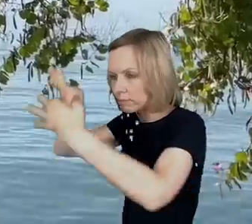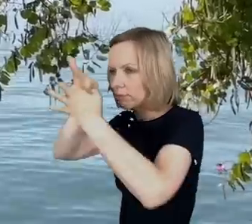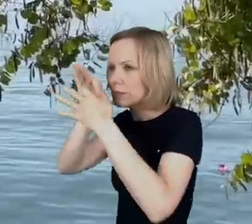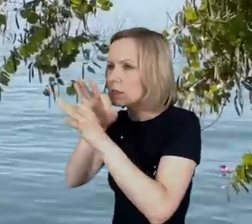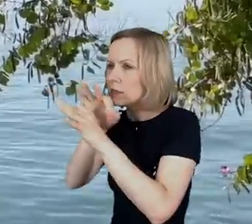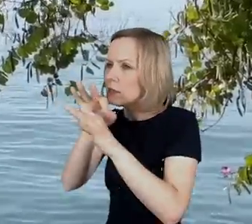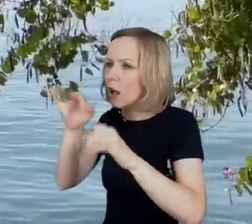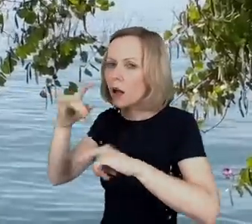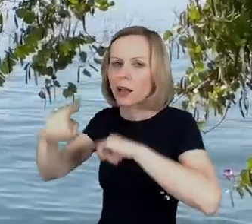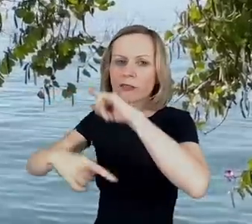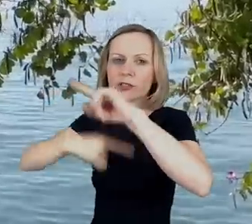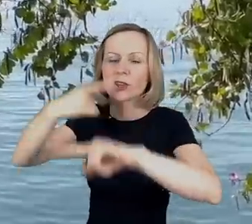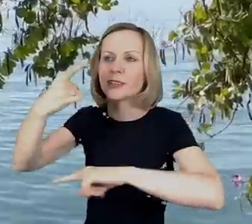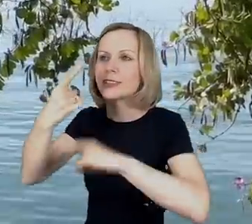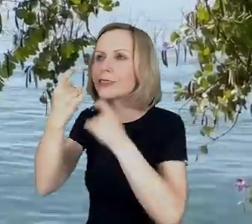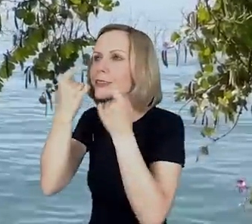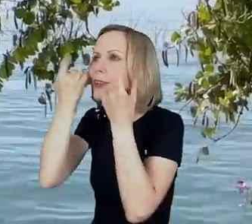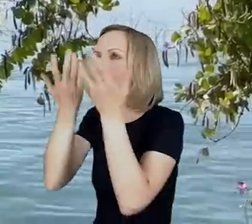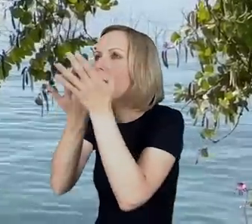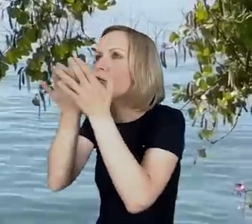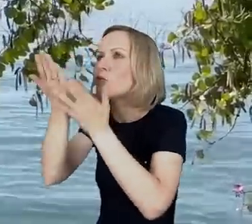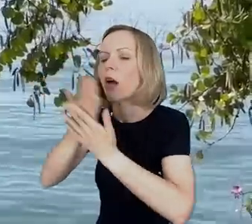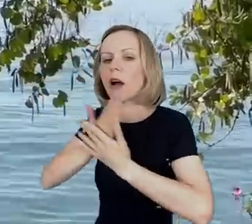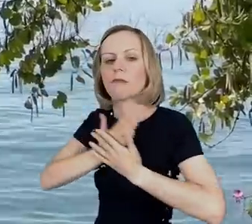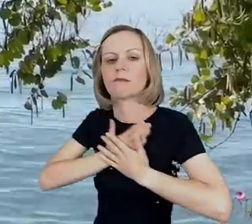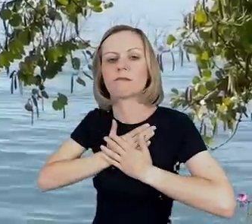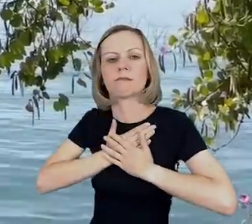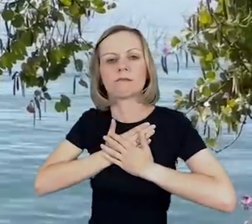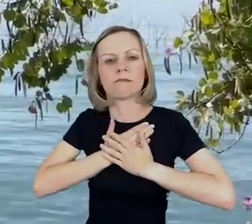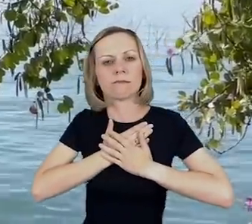eternity, interpreted by love.